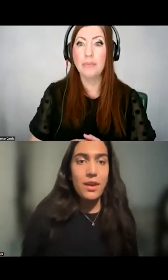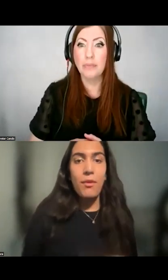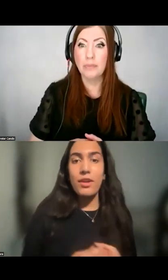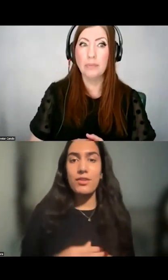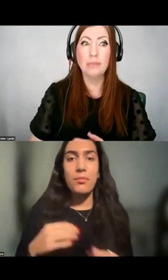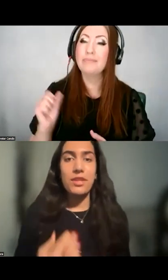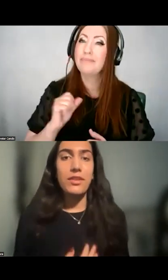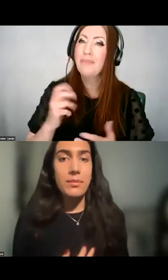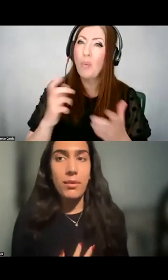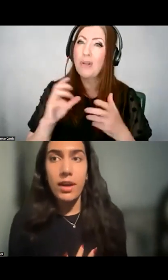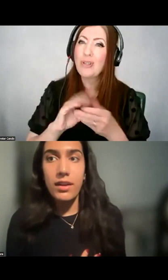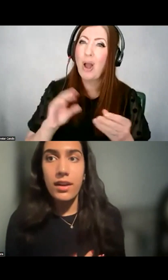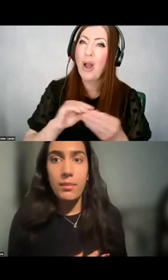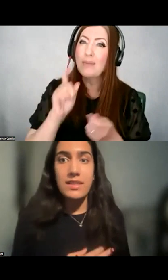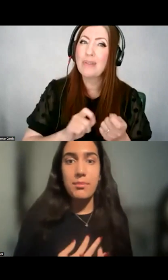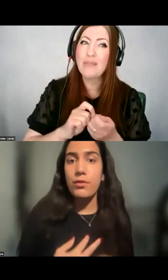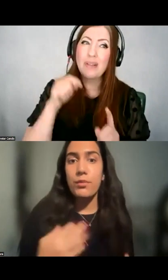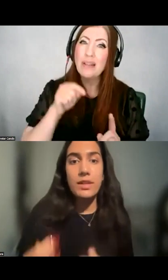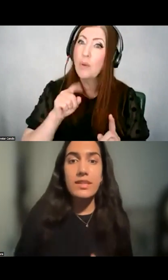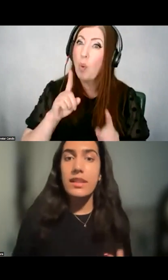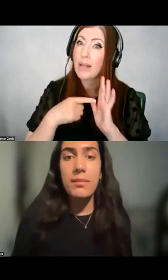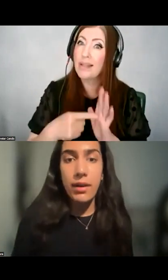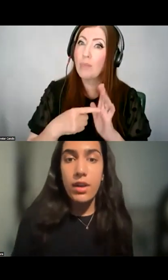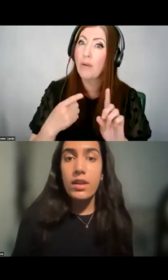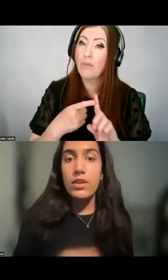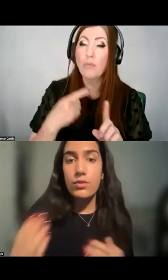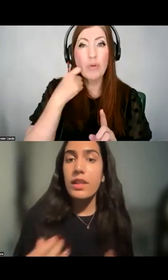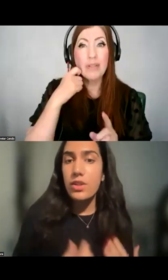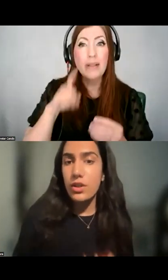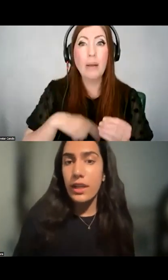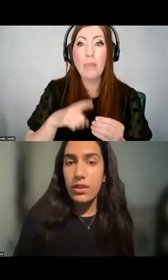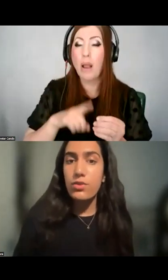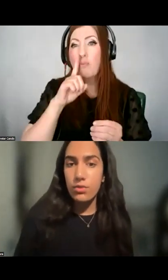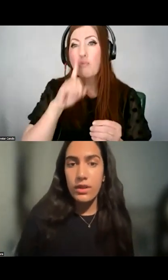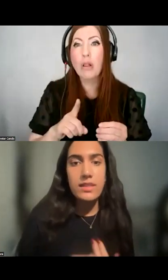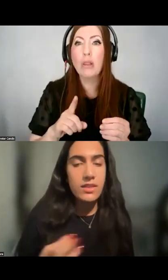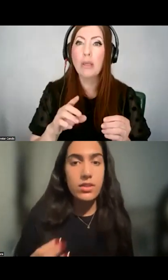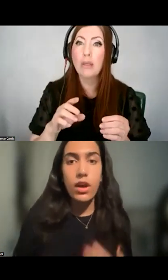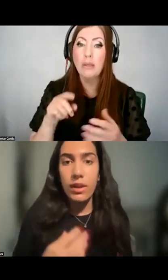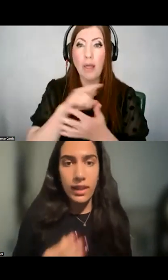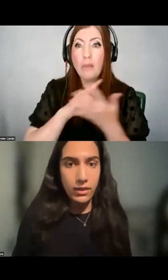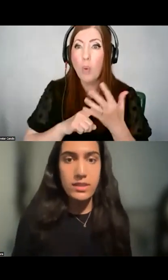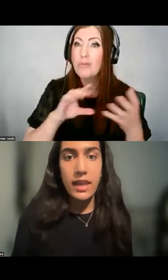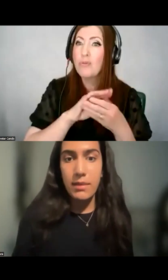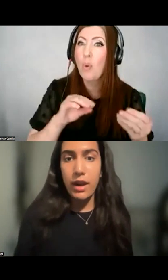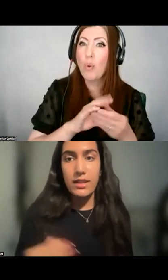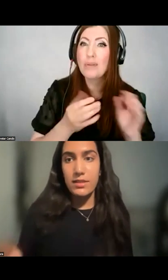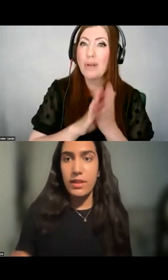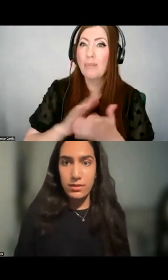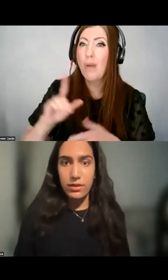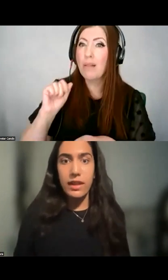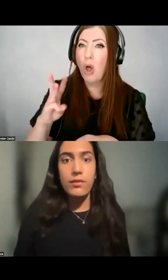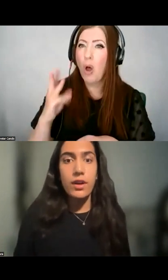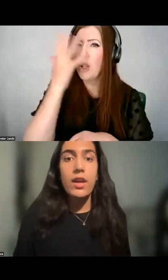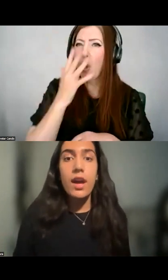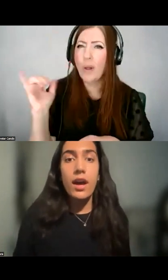Yeah, so I wanted to talk particularly about one example from recently about, really turning those stories into law, what that looks like in practice and what